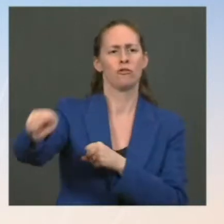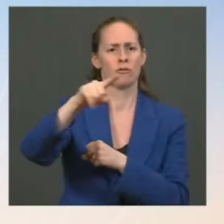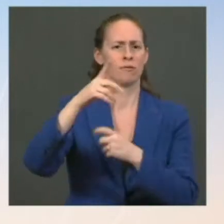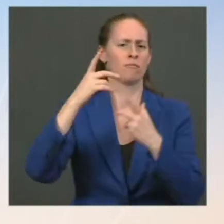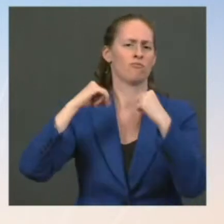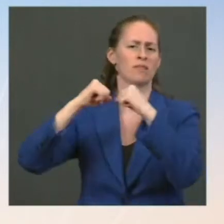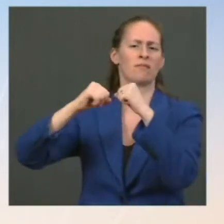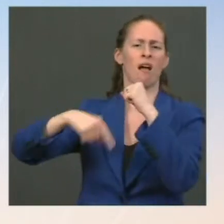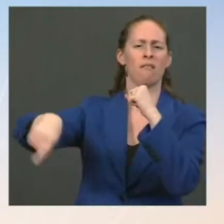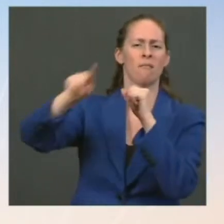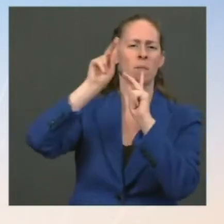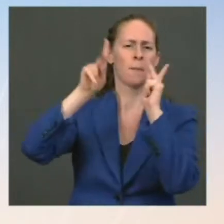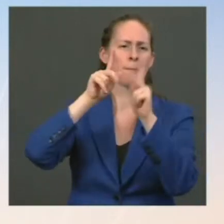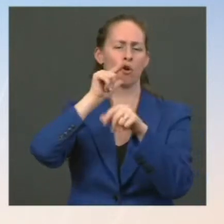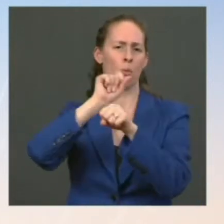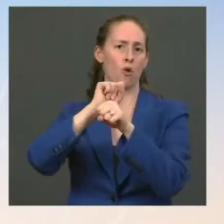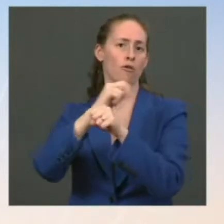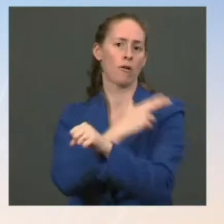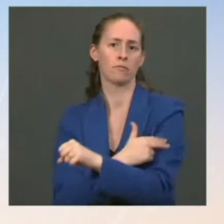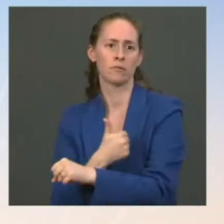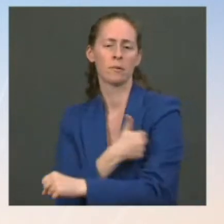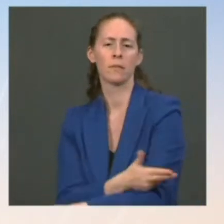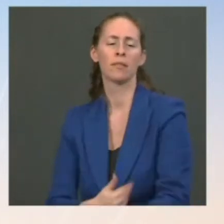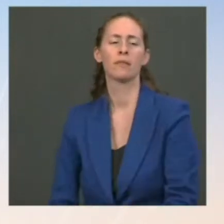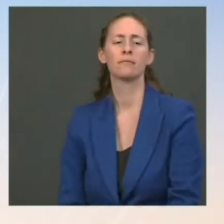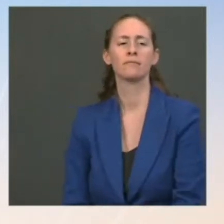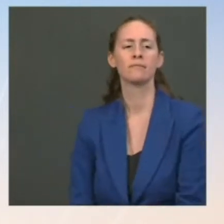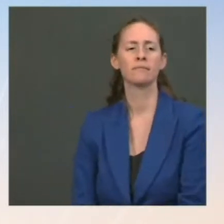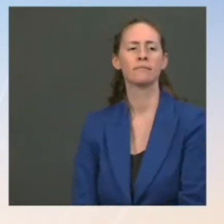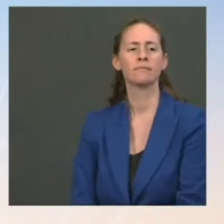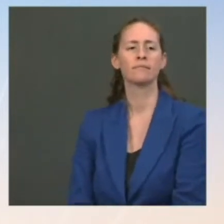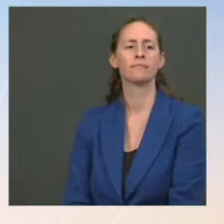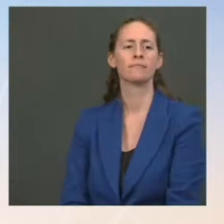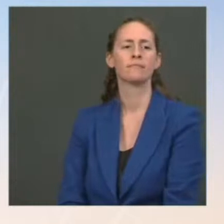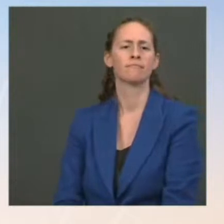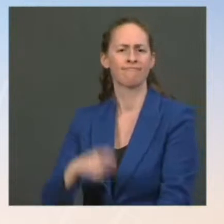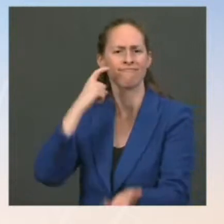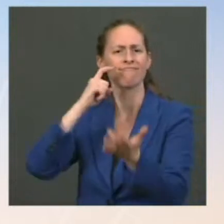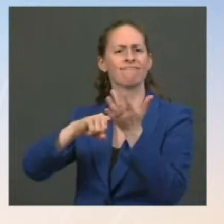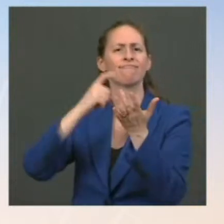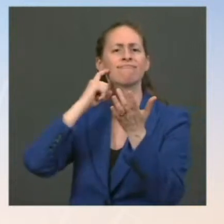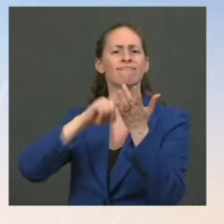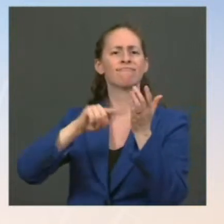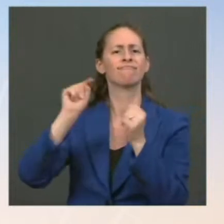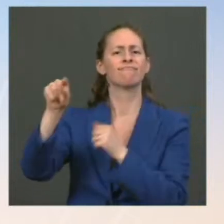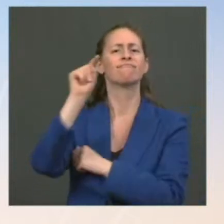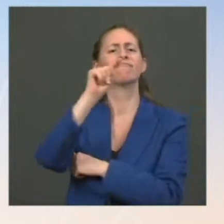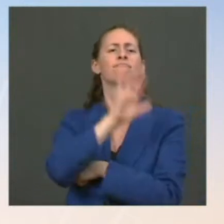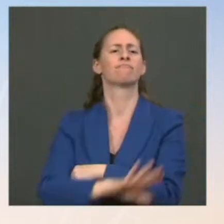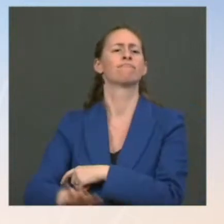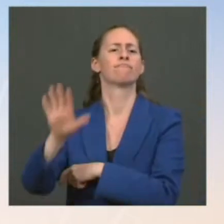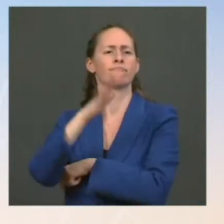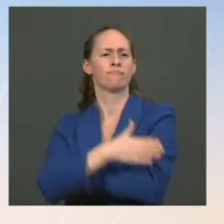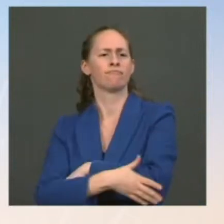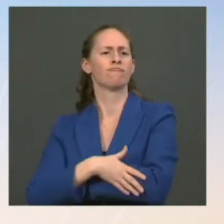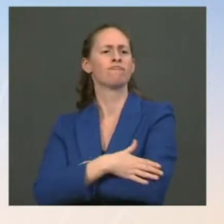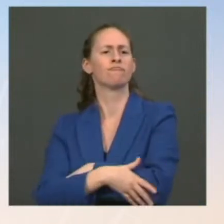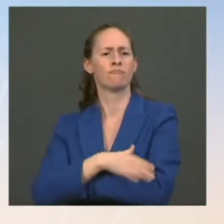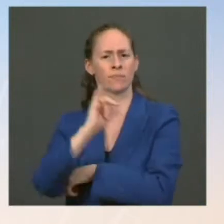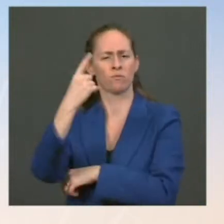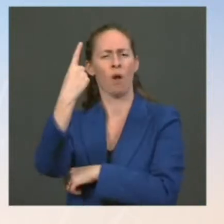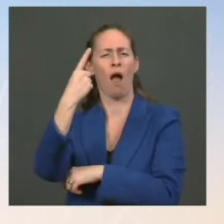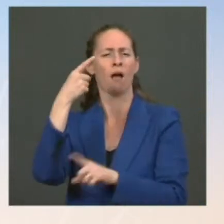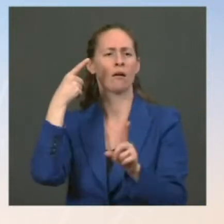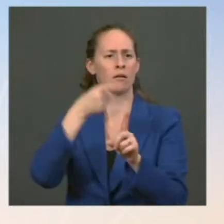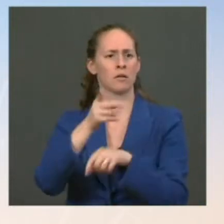We have seen in a number of places around the country, the Methodist Hospital in Houston, which was one of the first organizations to